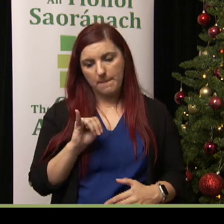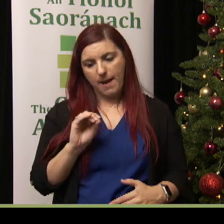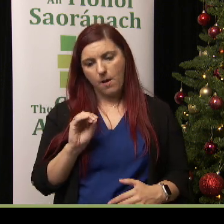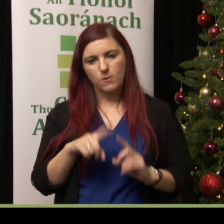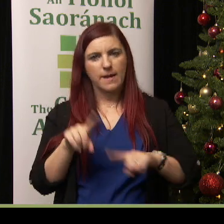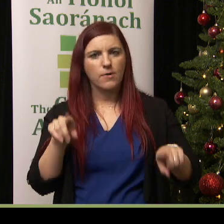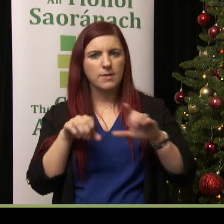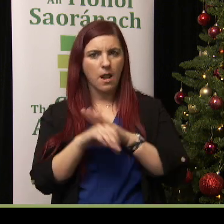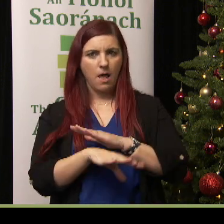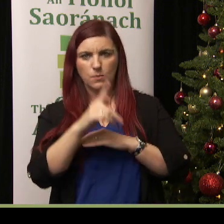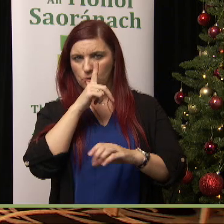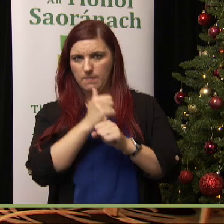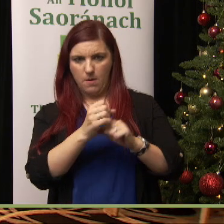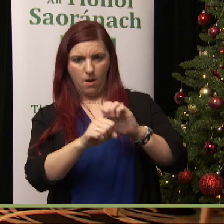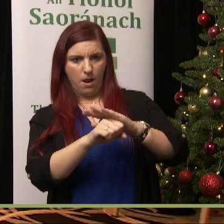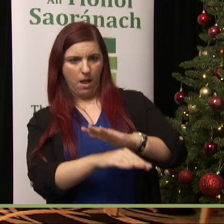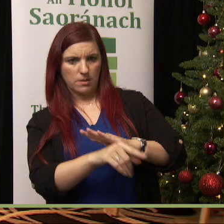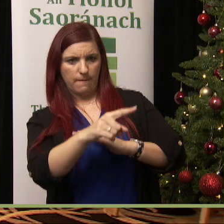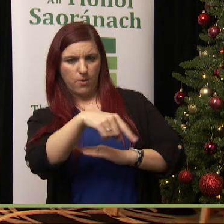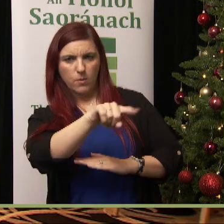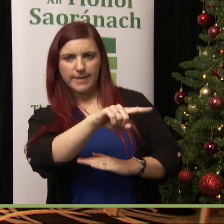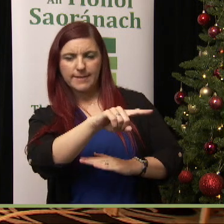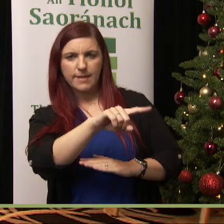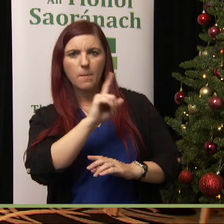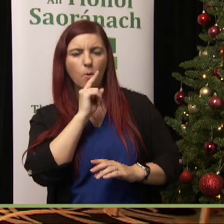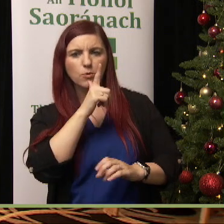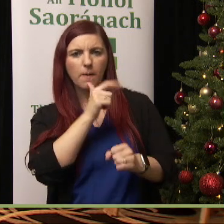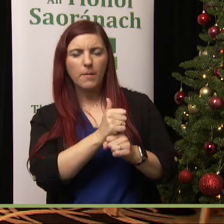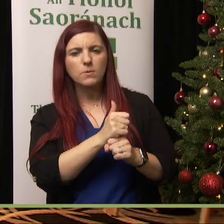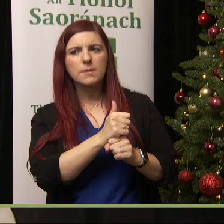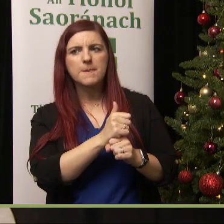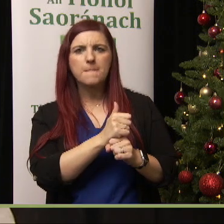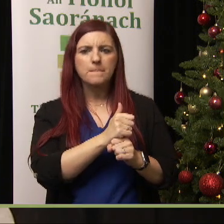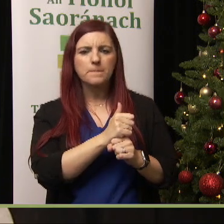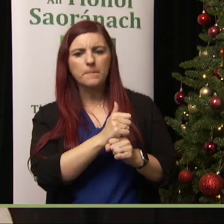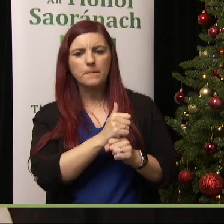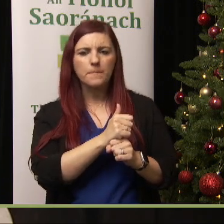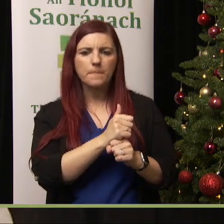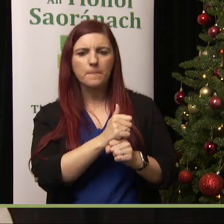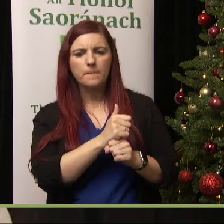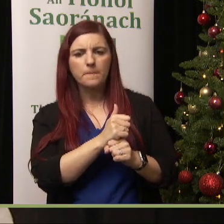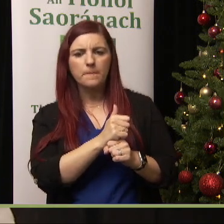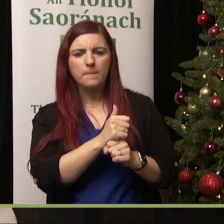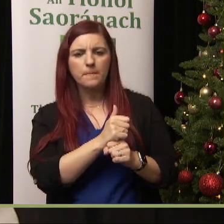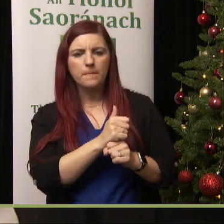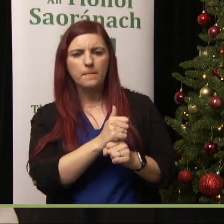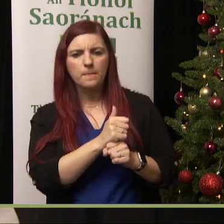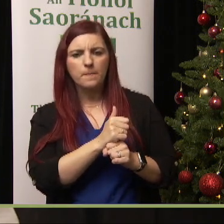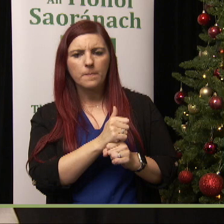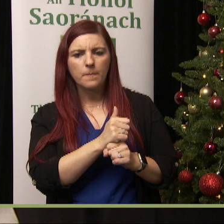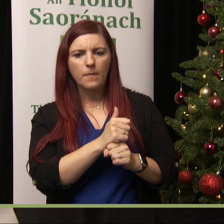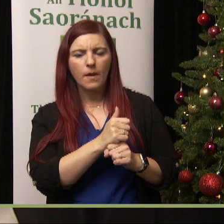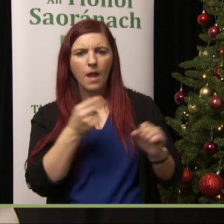it's not just loss of all those different species, it's also a loss, a dampening of the human experience